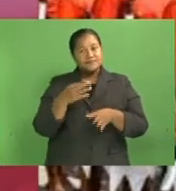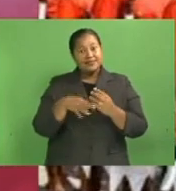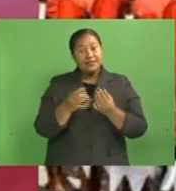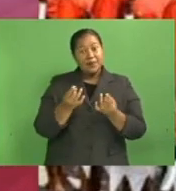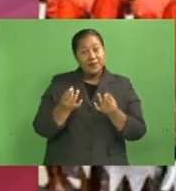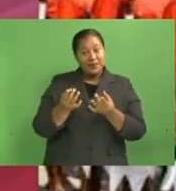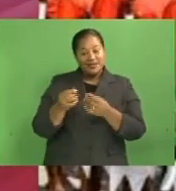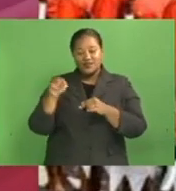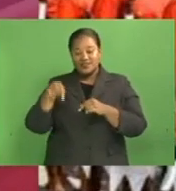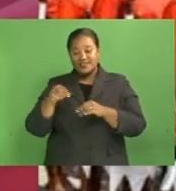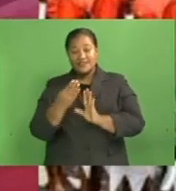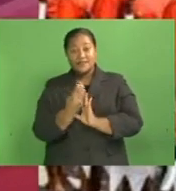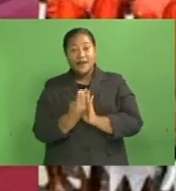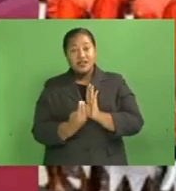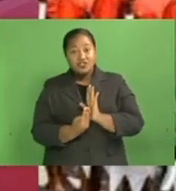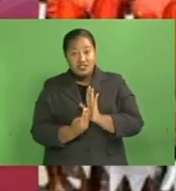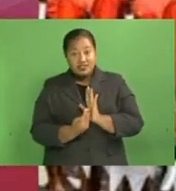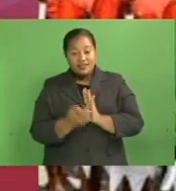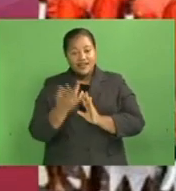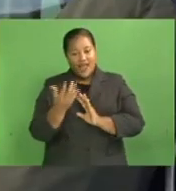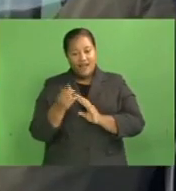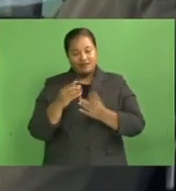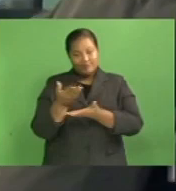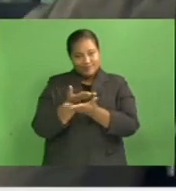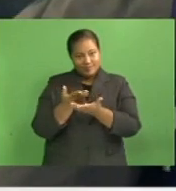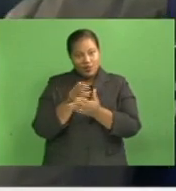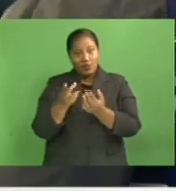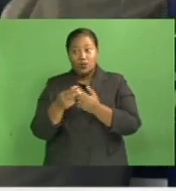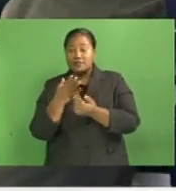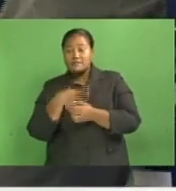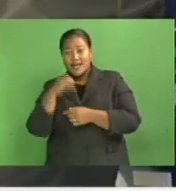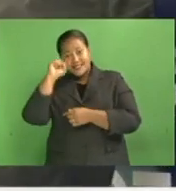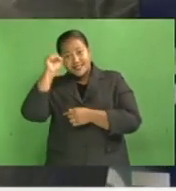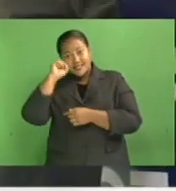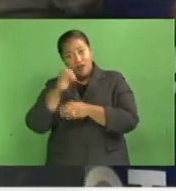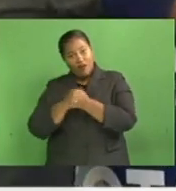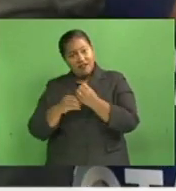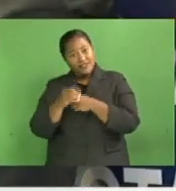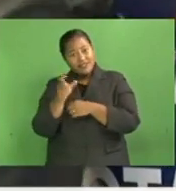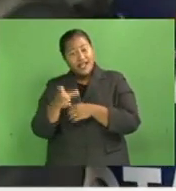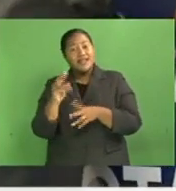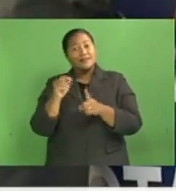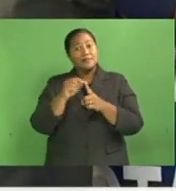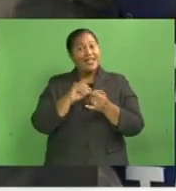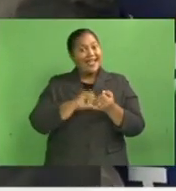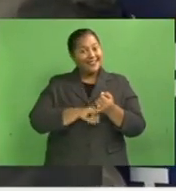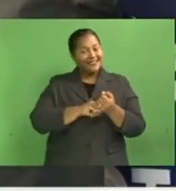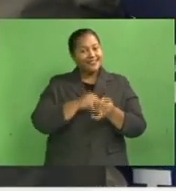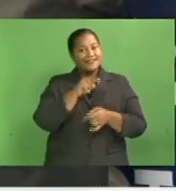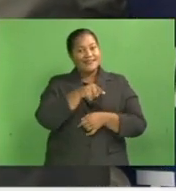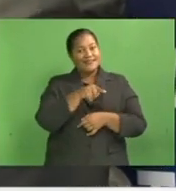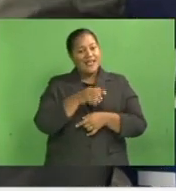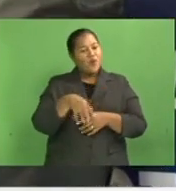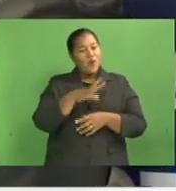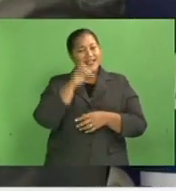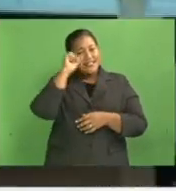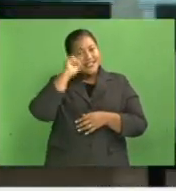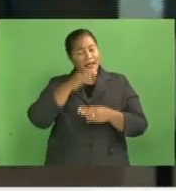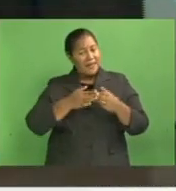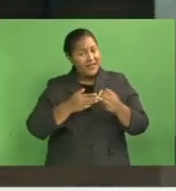preparation for this budget, held discussions with my senior officials, particularly the permanent secretary and the senior management